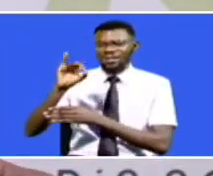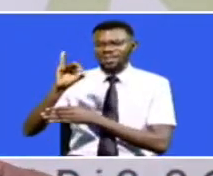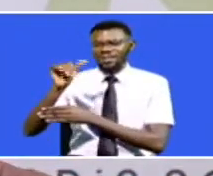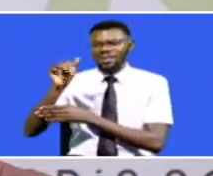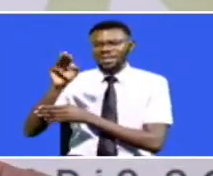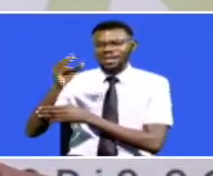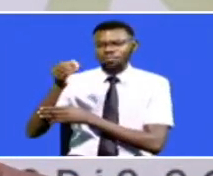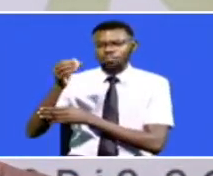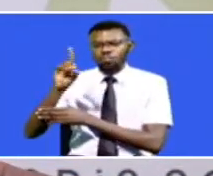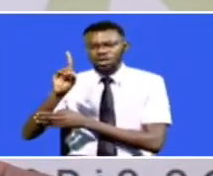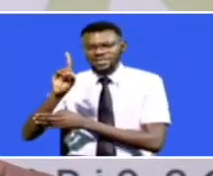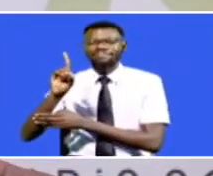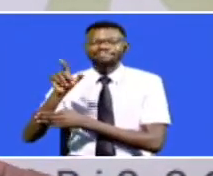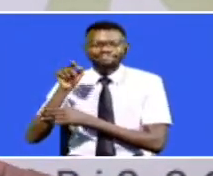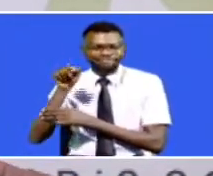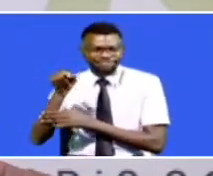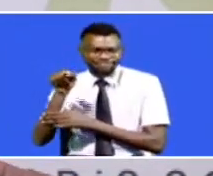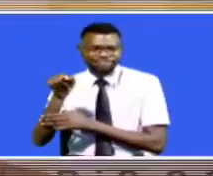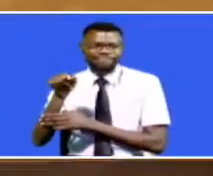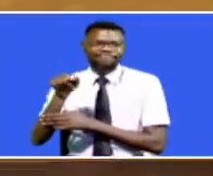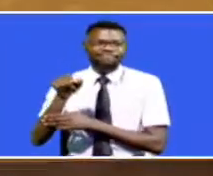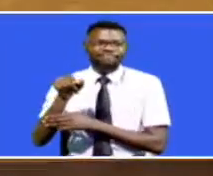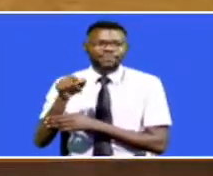where the iron sharpens iron.